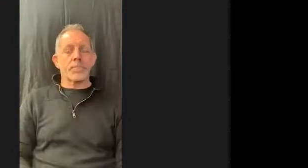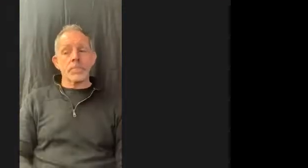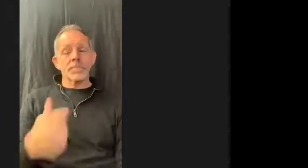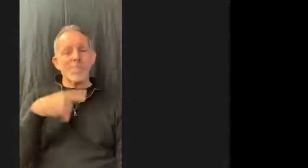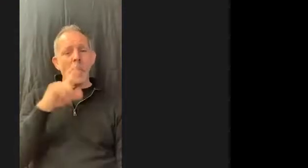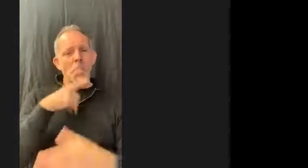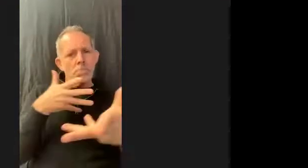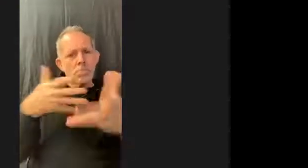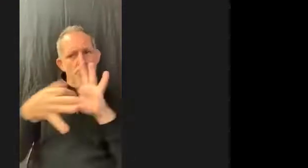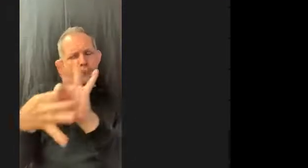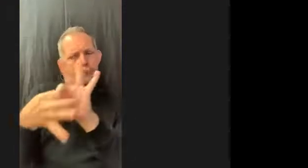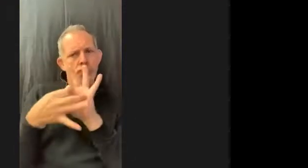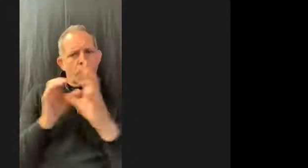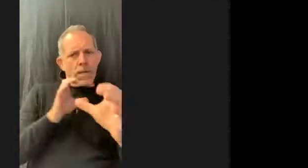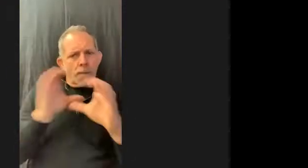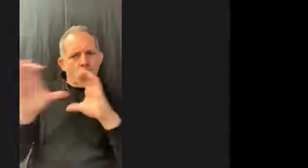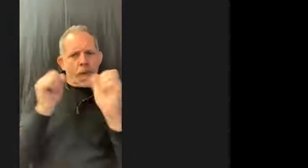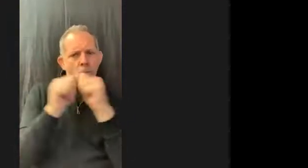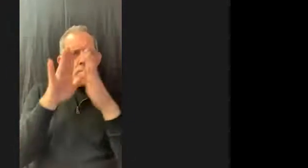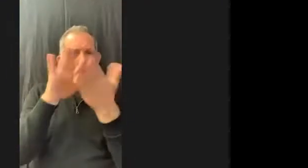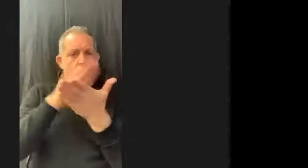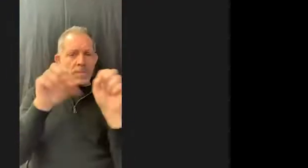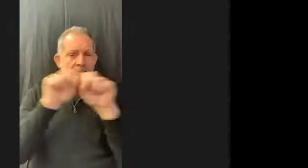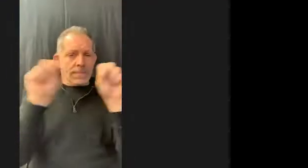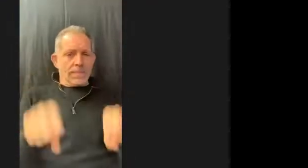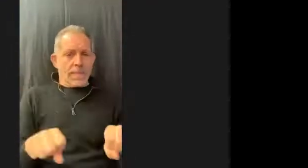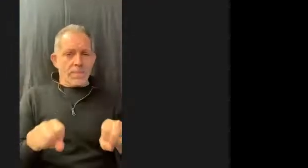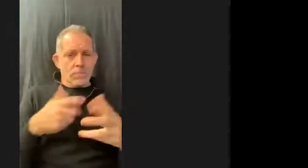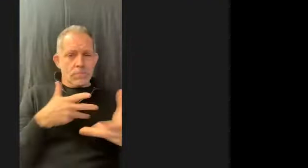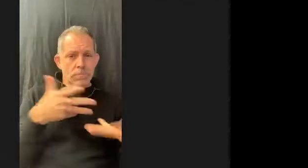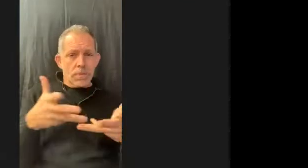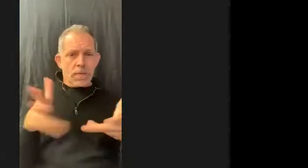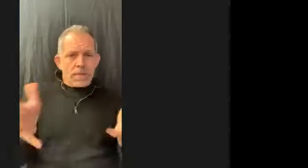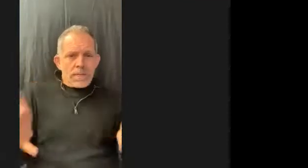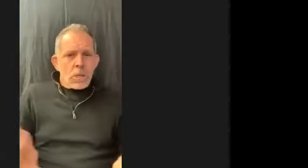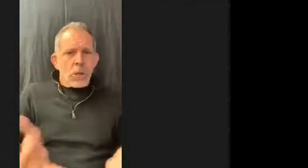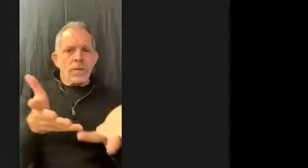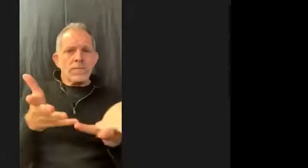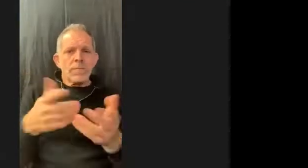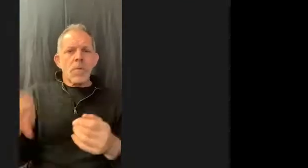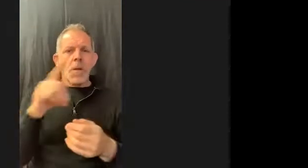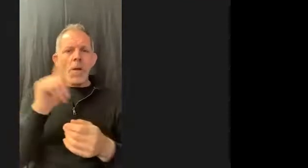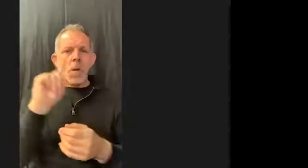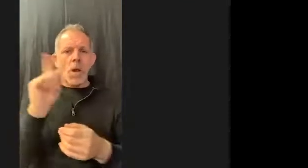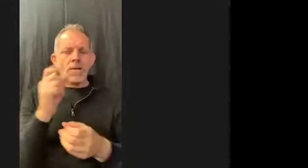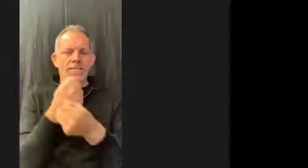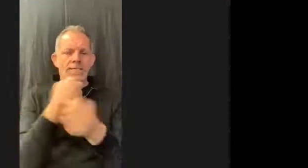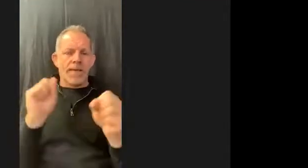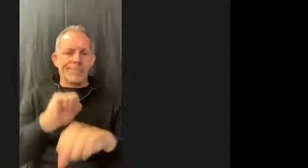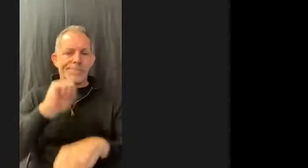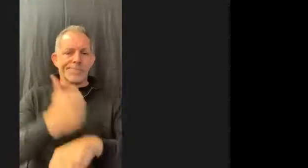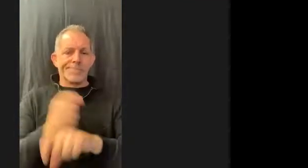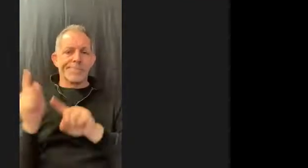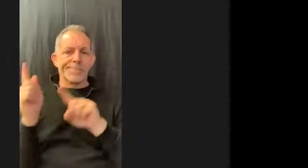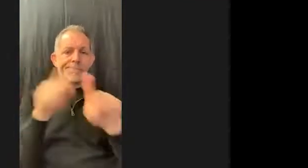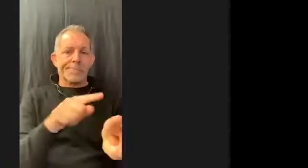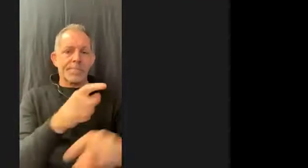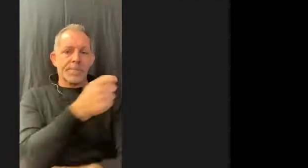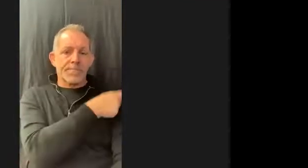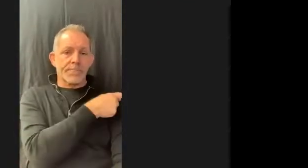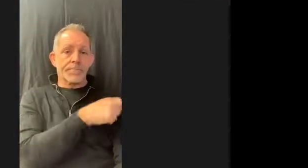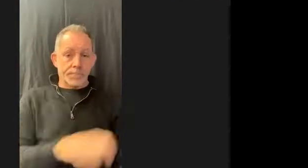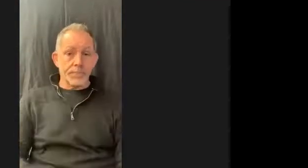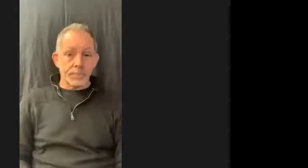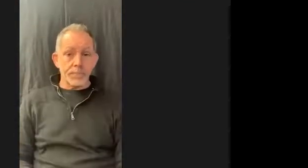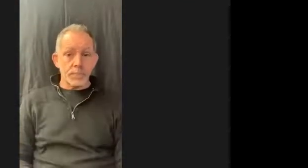to make sure that there's a safety net for those kids who can't get vaccinated